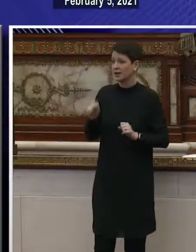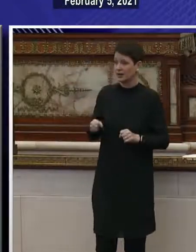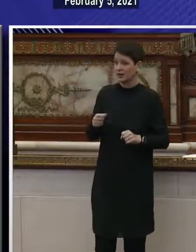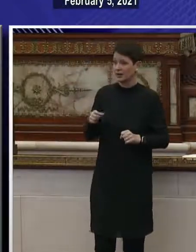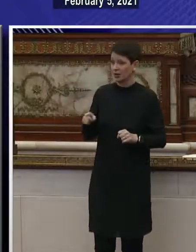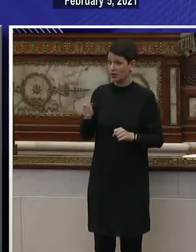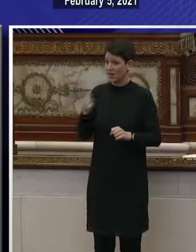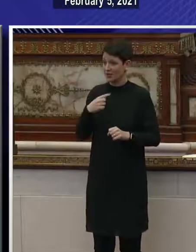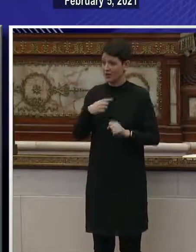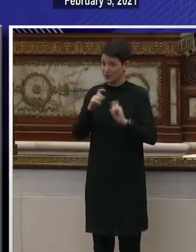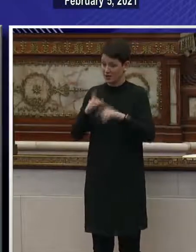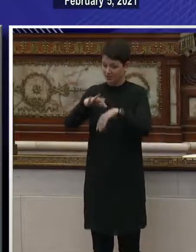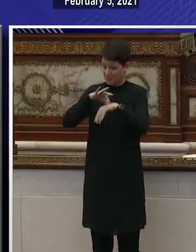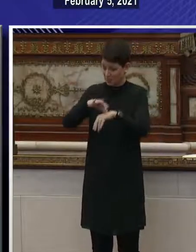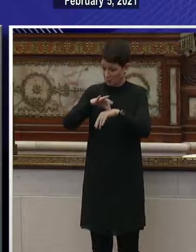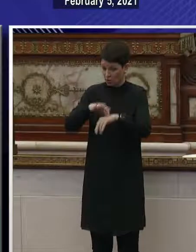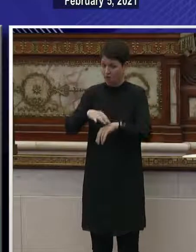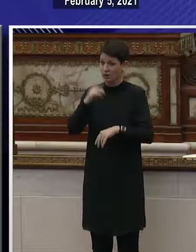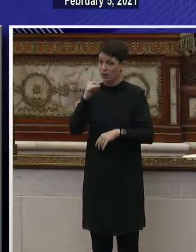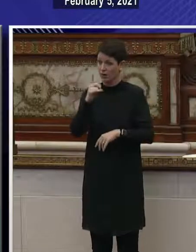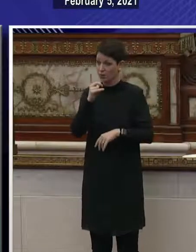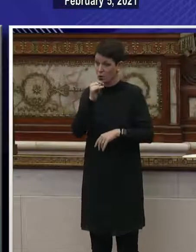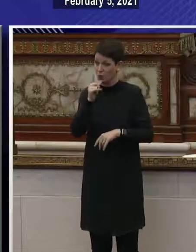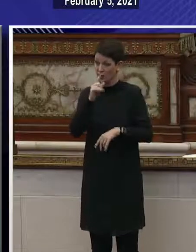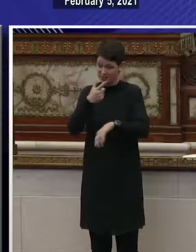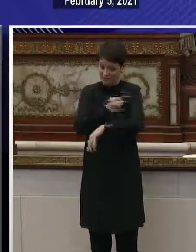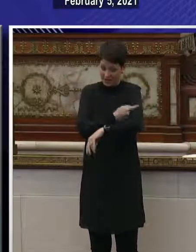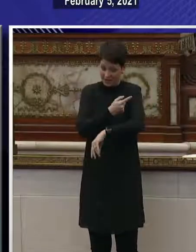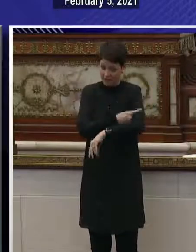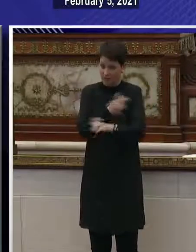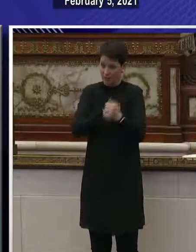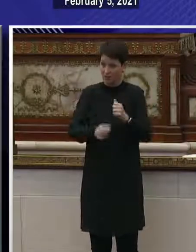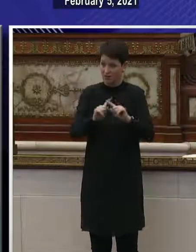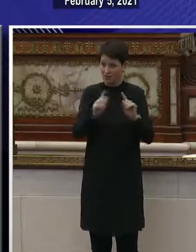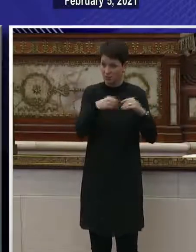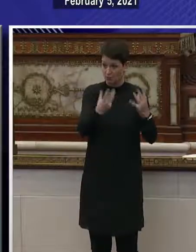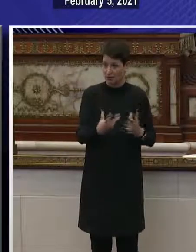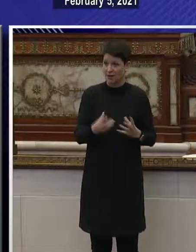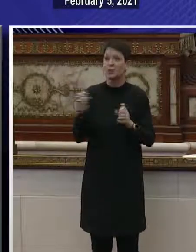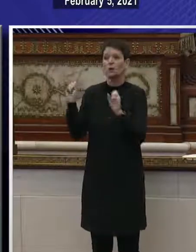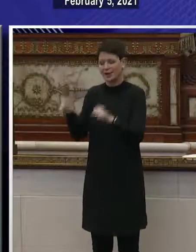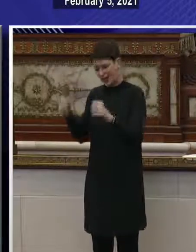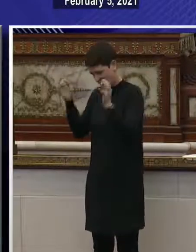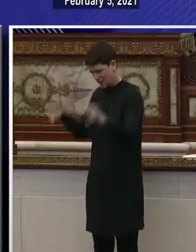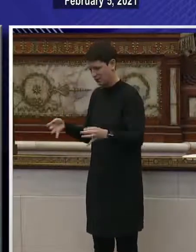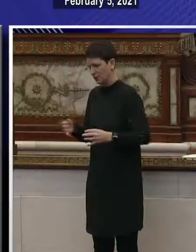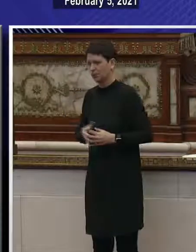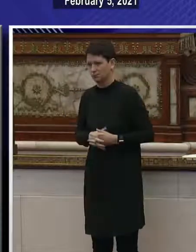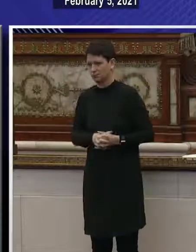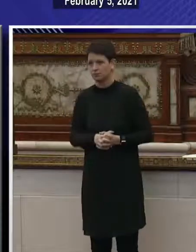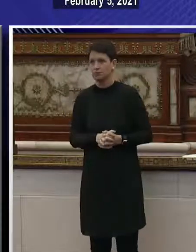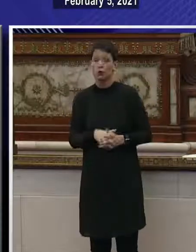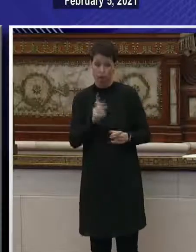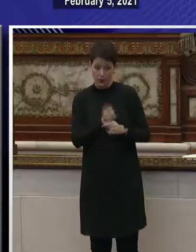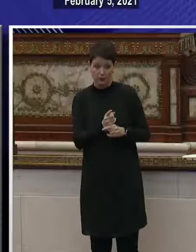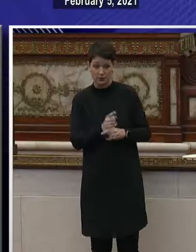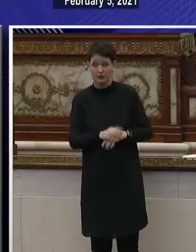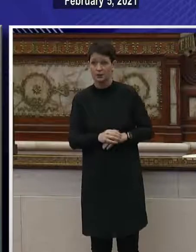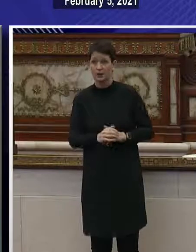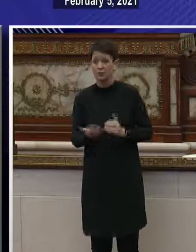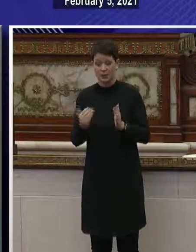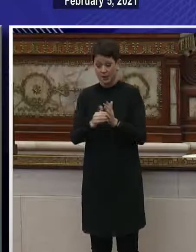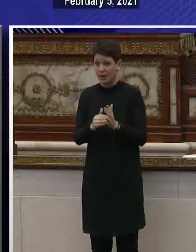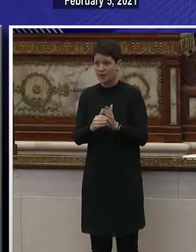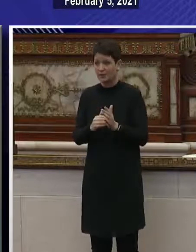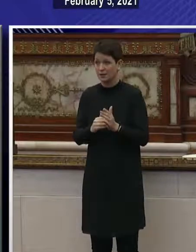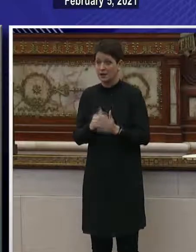the demographics of who's being vaccinated by different providers, we can do that for sure. Right. And, again, as I